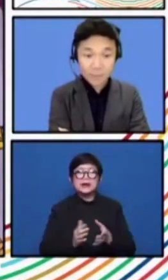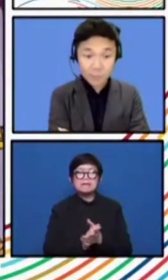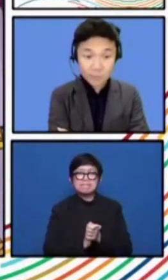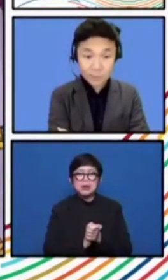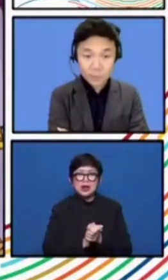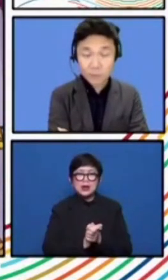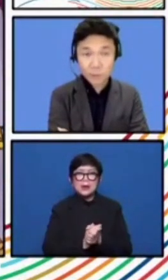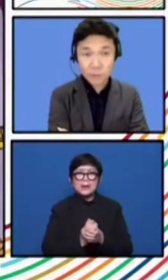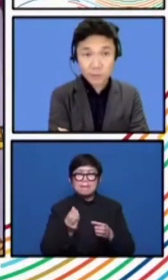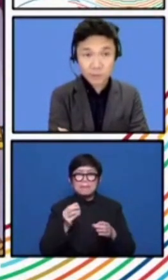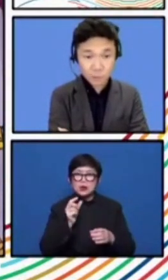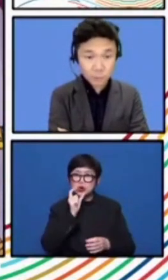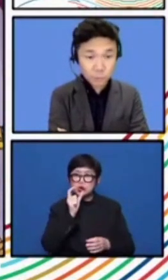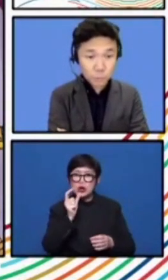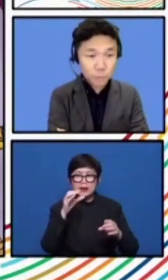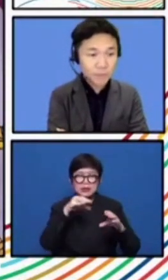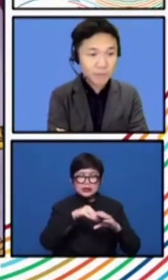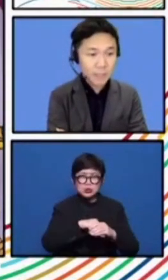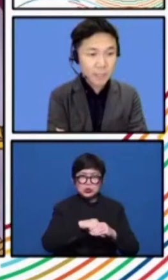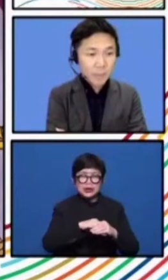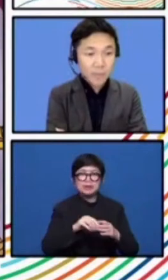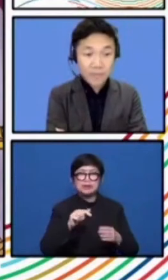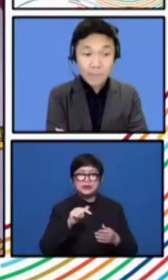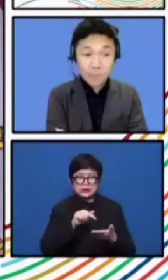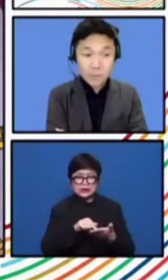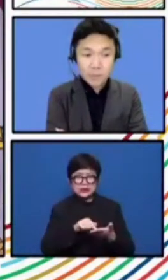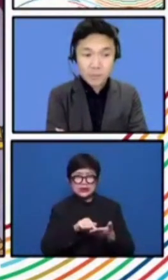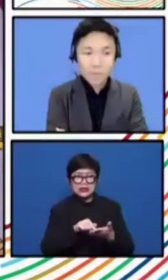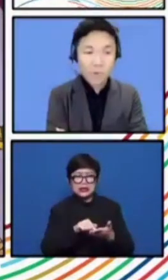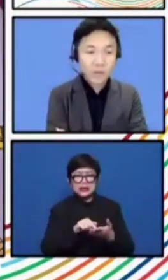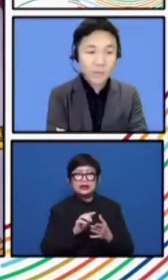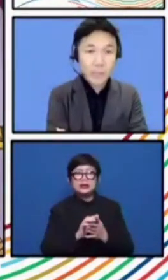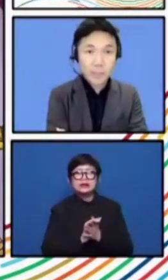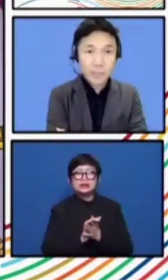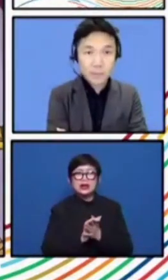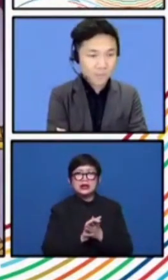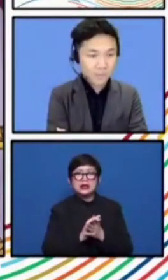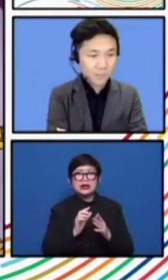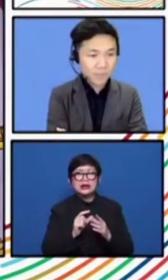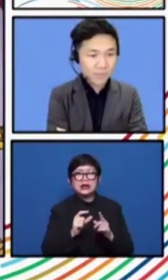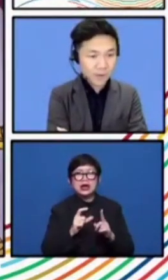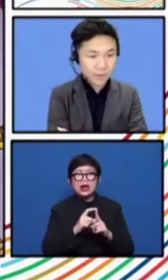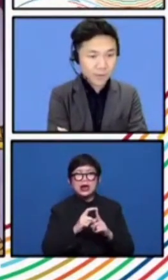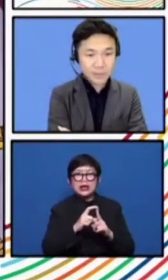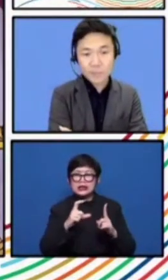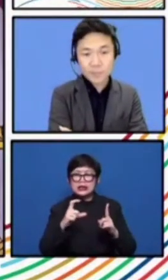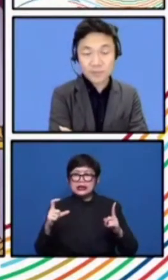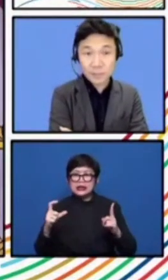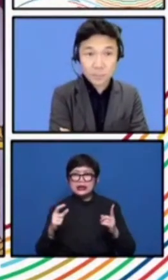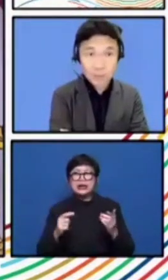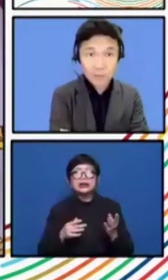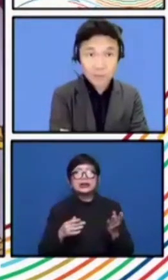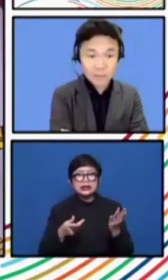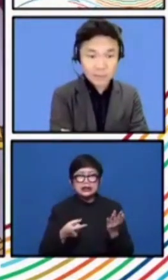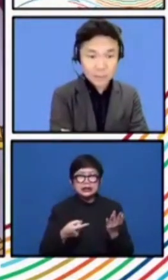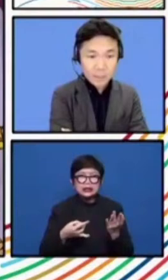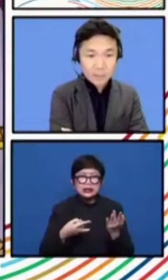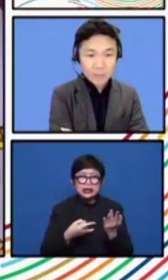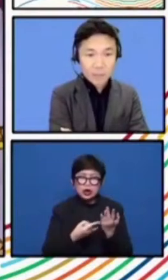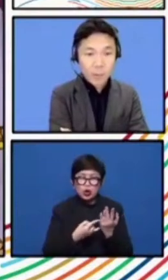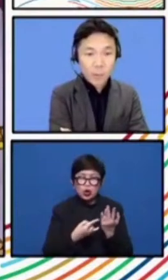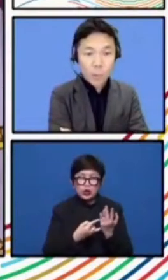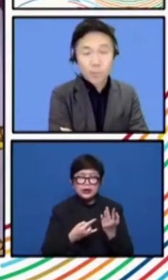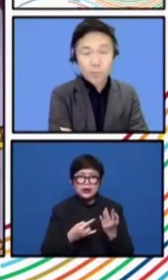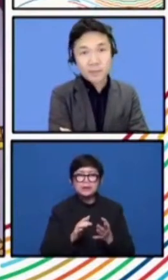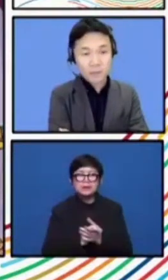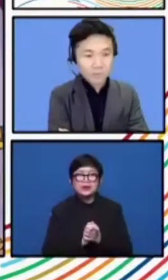platforms such as digital tools with input involving people with various types of disabilities so